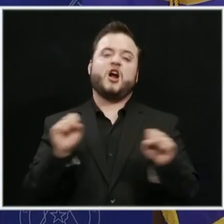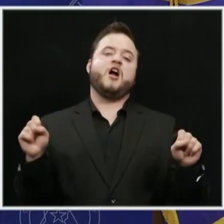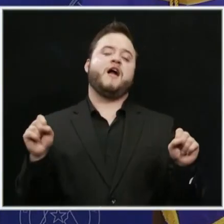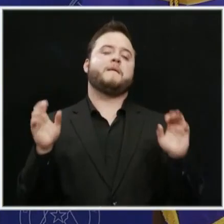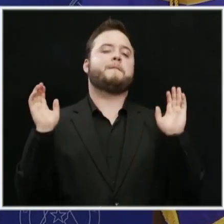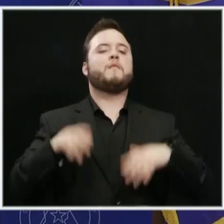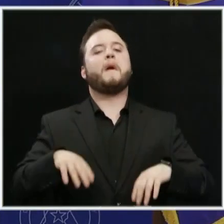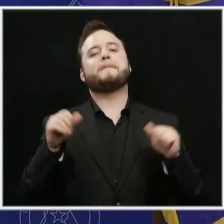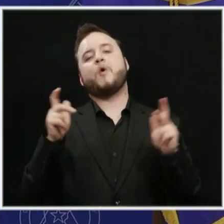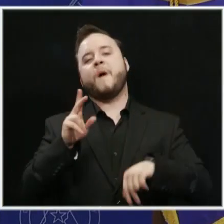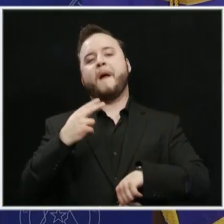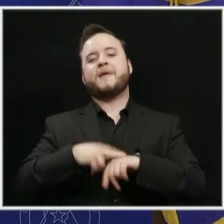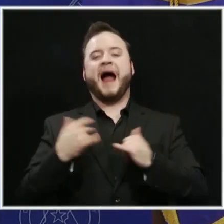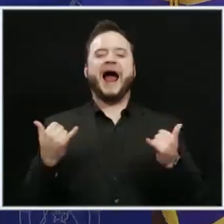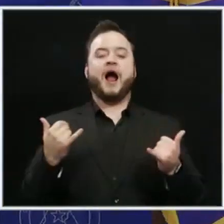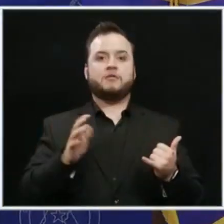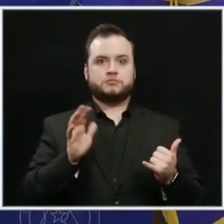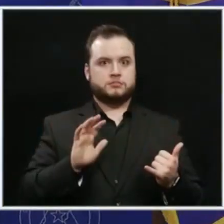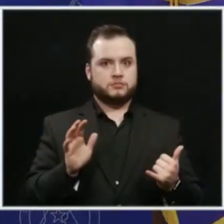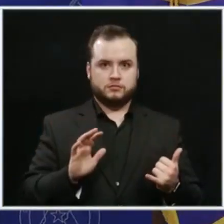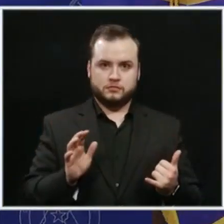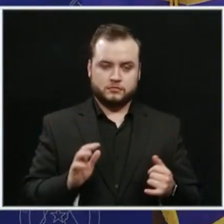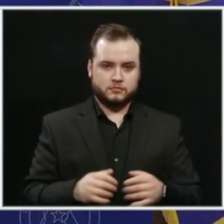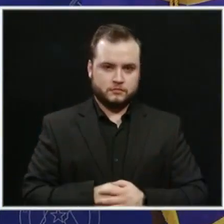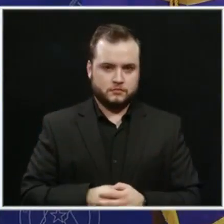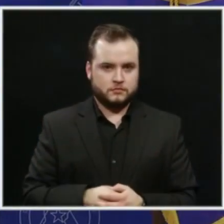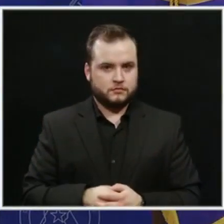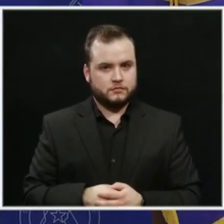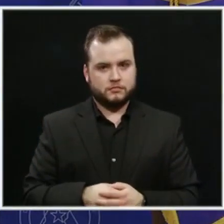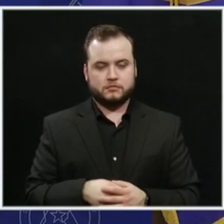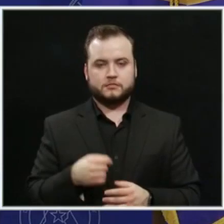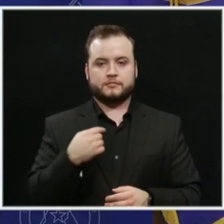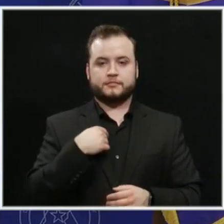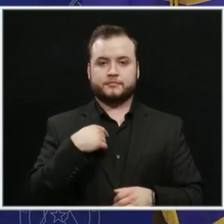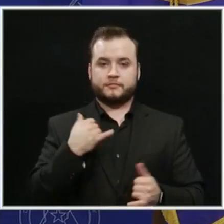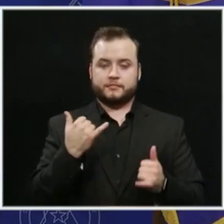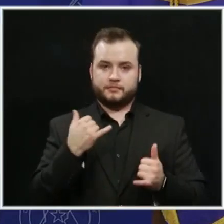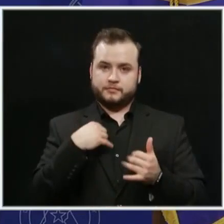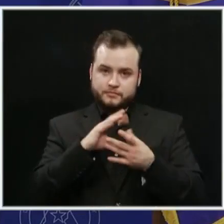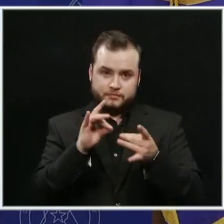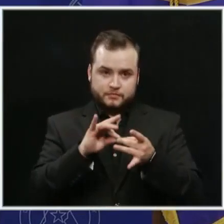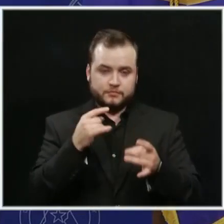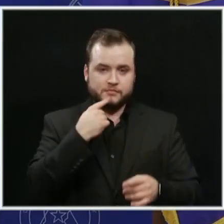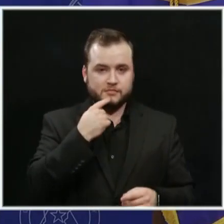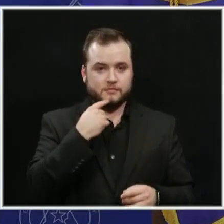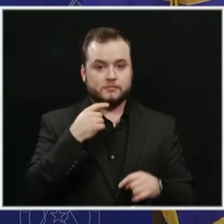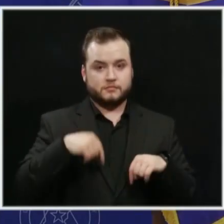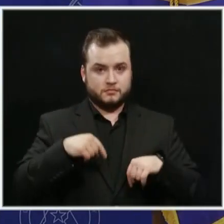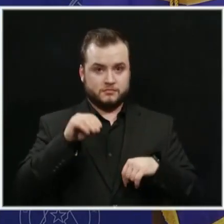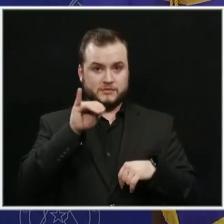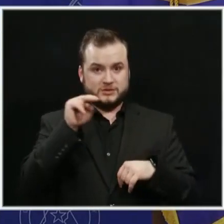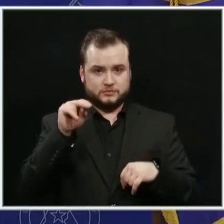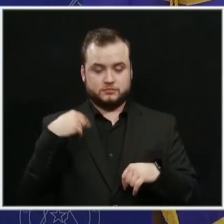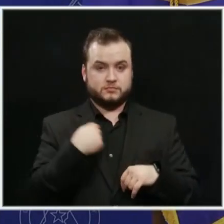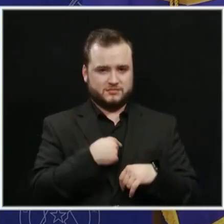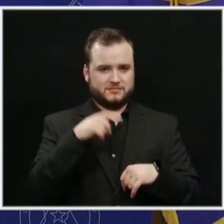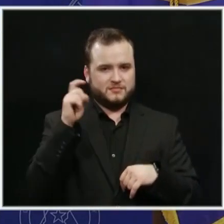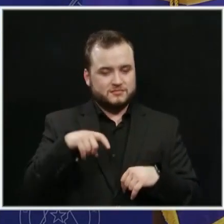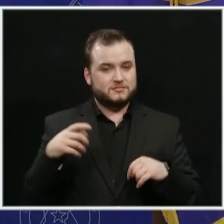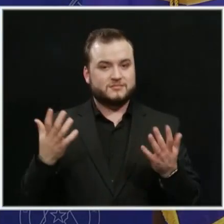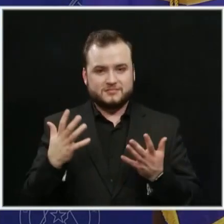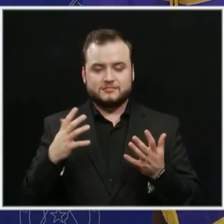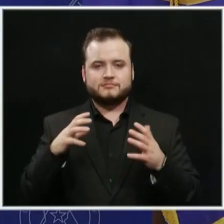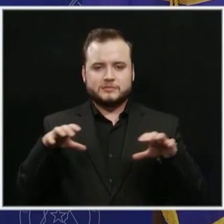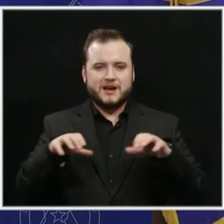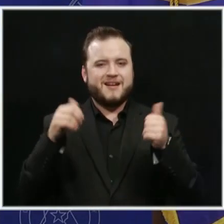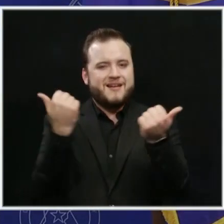also, as I said, during my State of the State and before that, we're going to do everything we can to save people, and these folks on the front line are